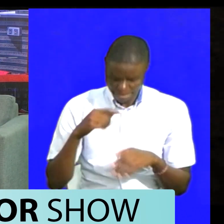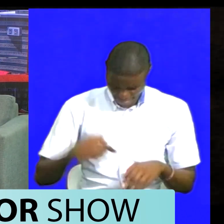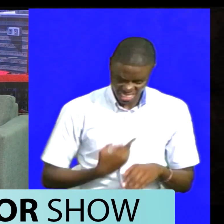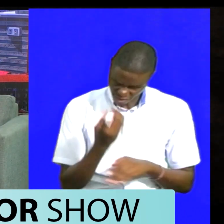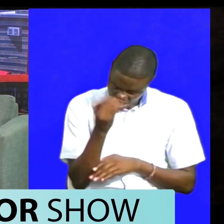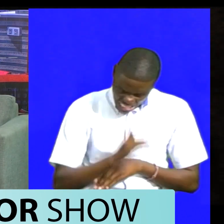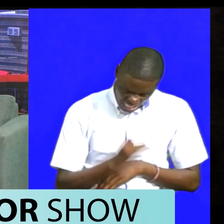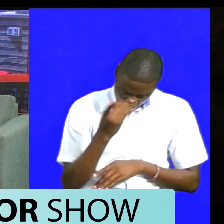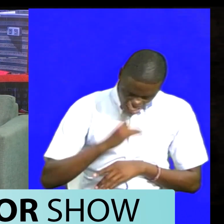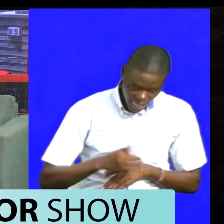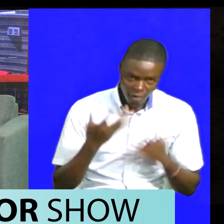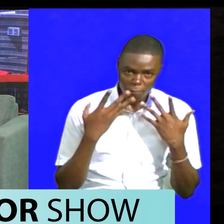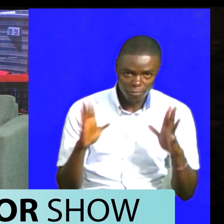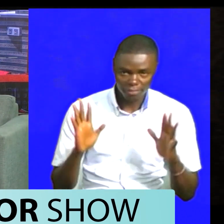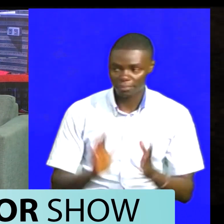tailor.